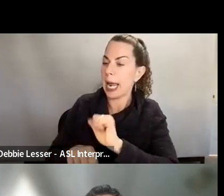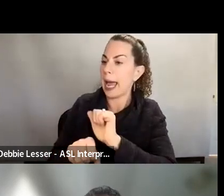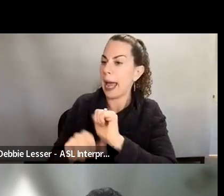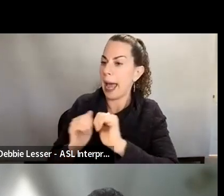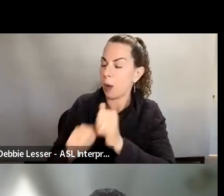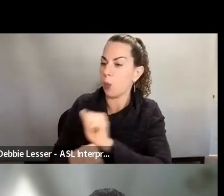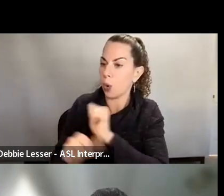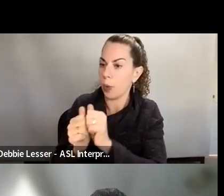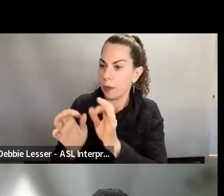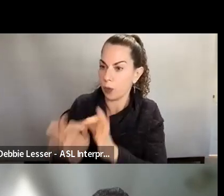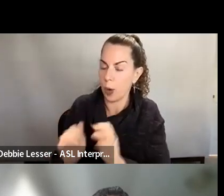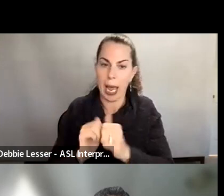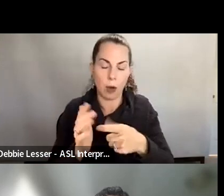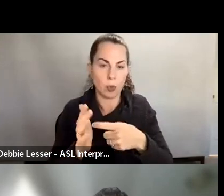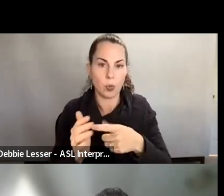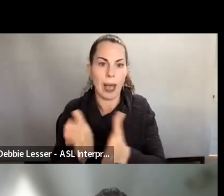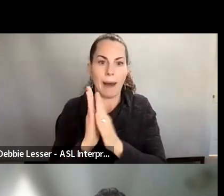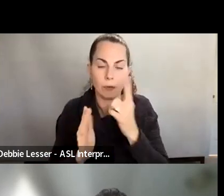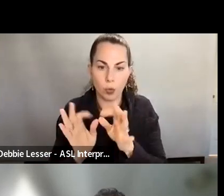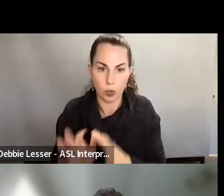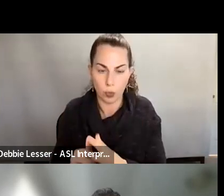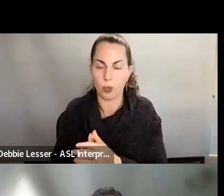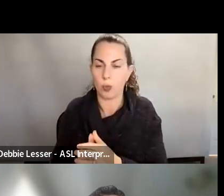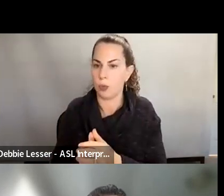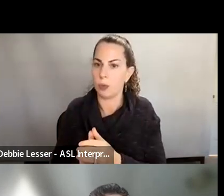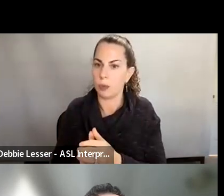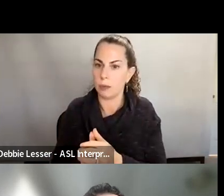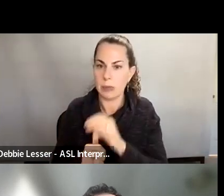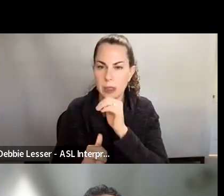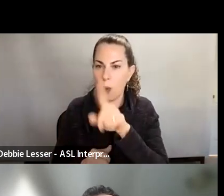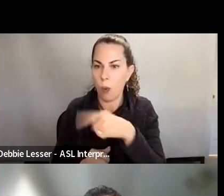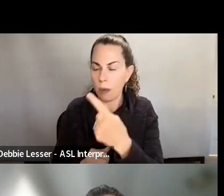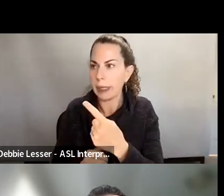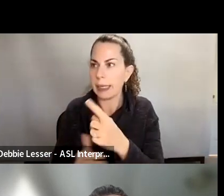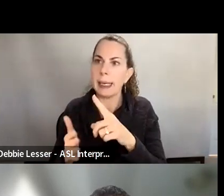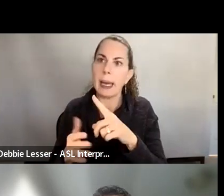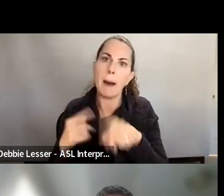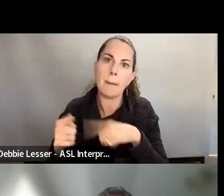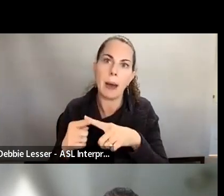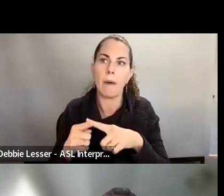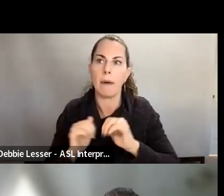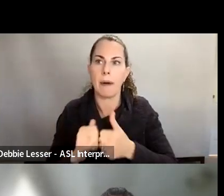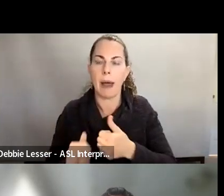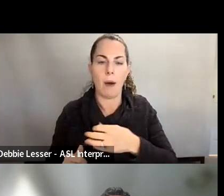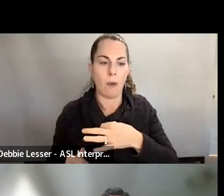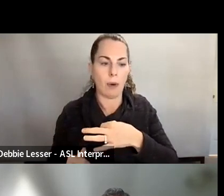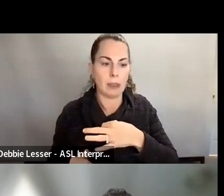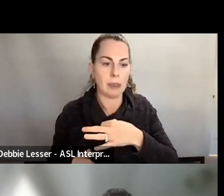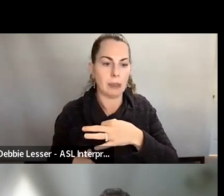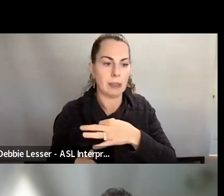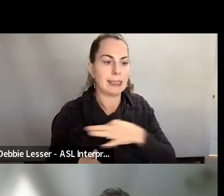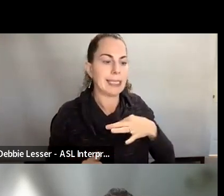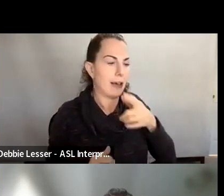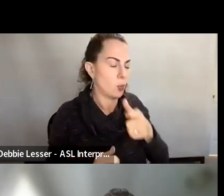an interpreter. We ask for things like that. It's not just all about staff who provide service in language, it's also staff understanding with